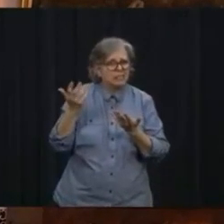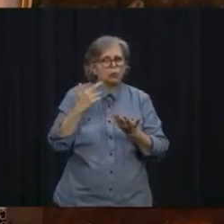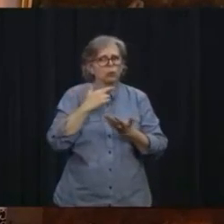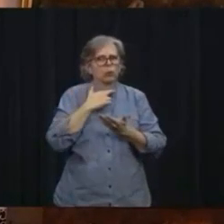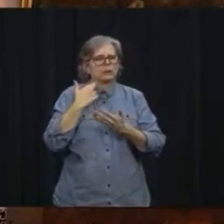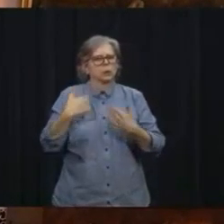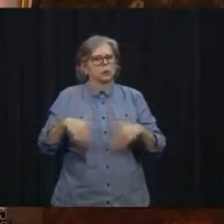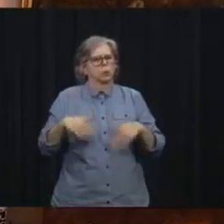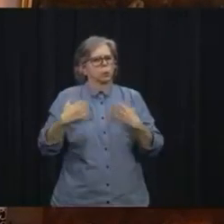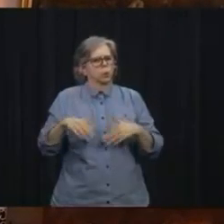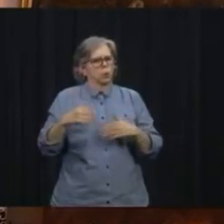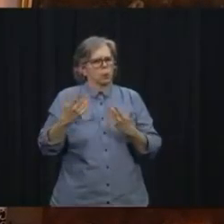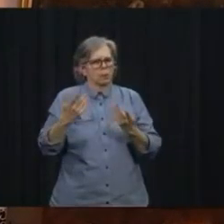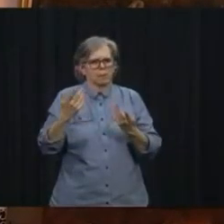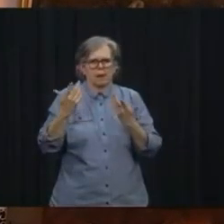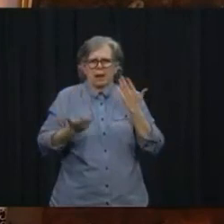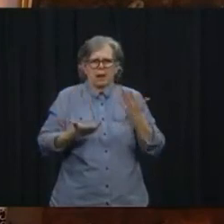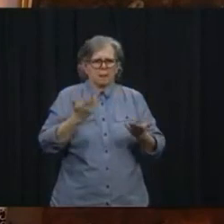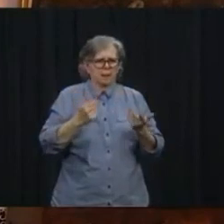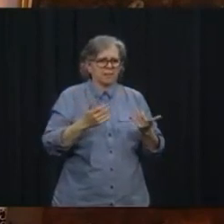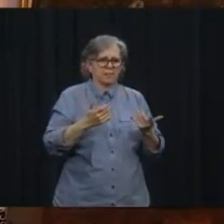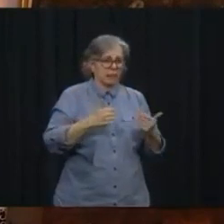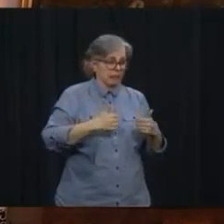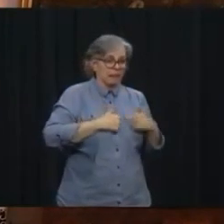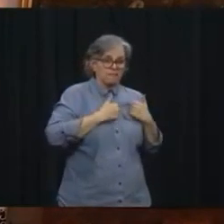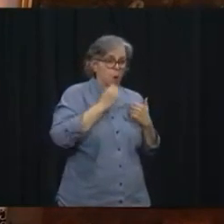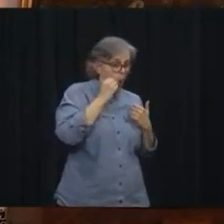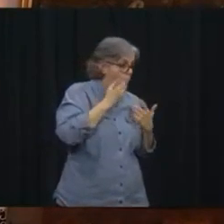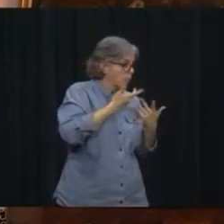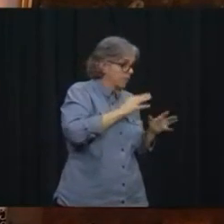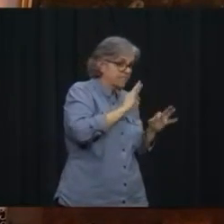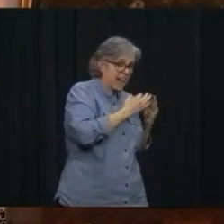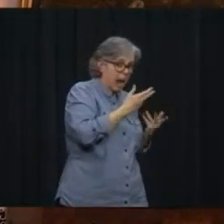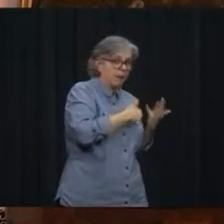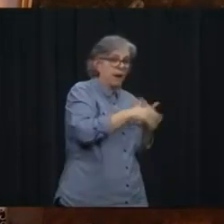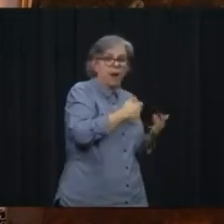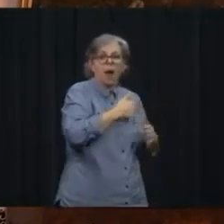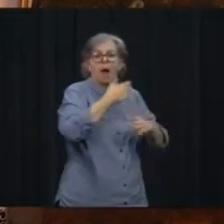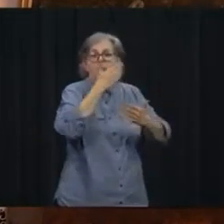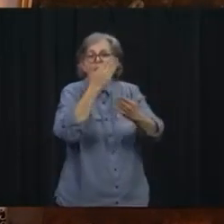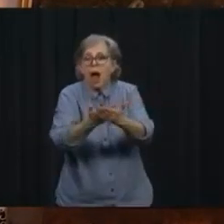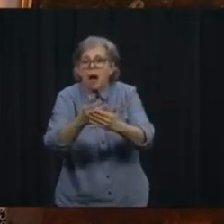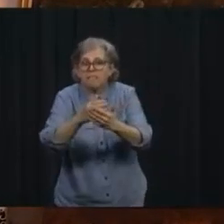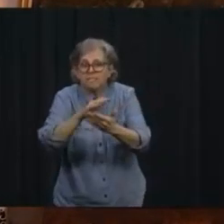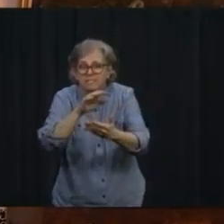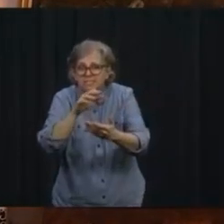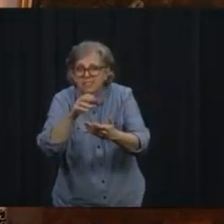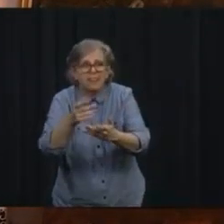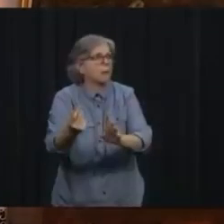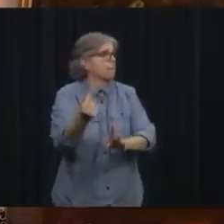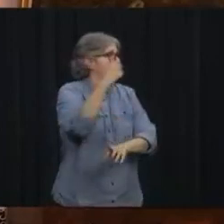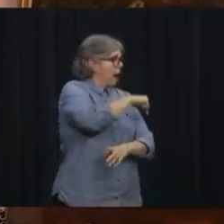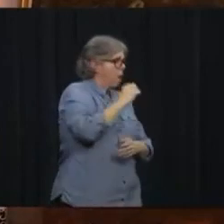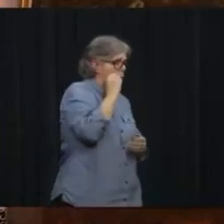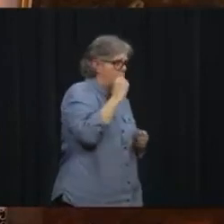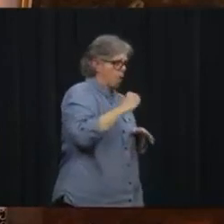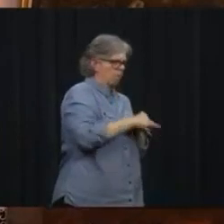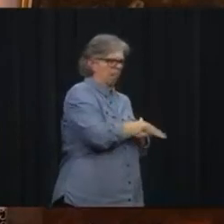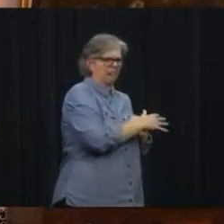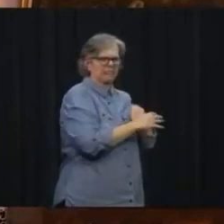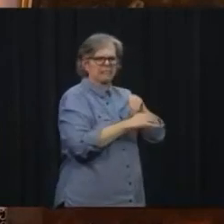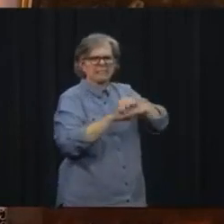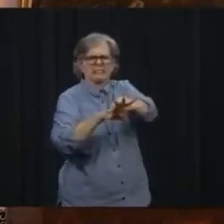day. These are called adult day services. Adult day service locations are a place for people with developmental